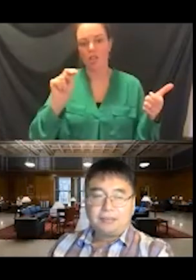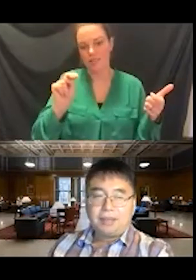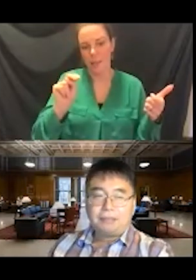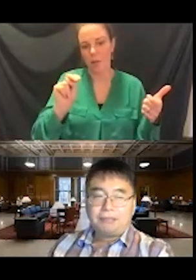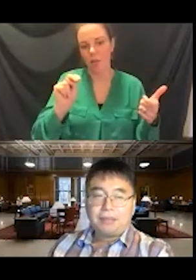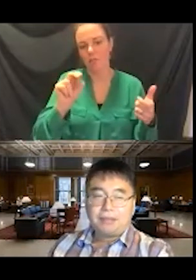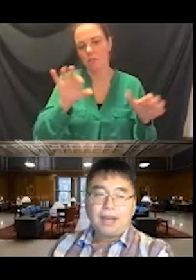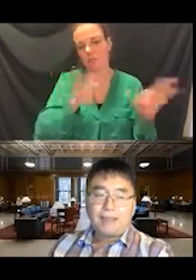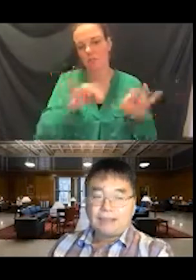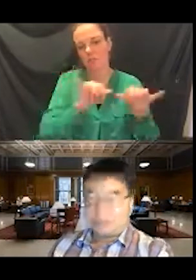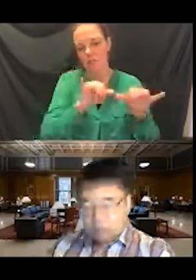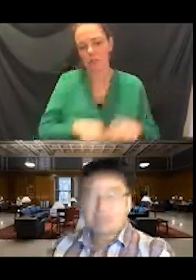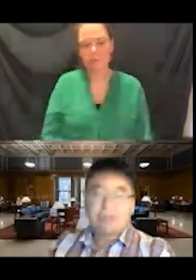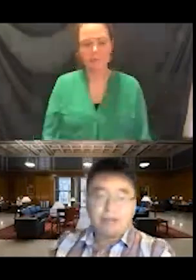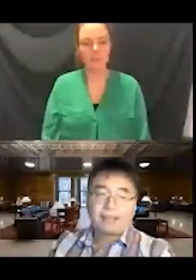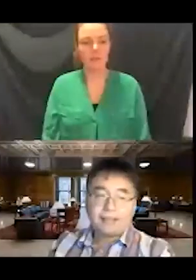And